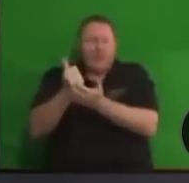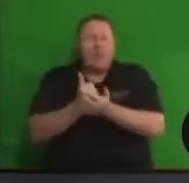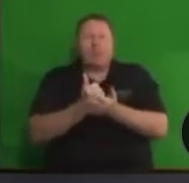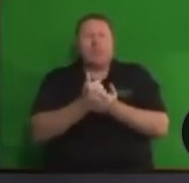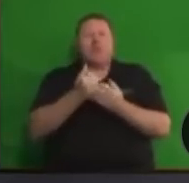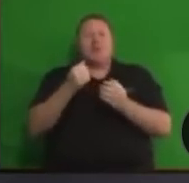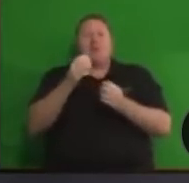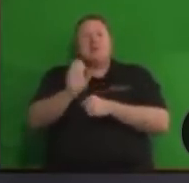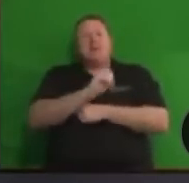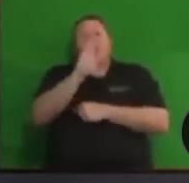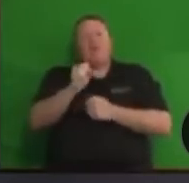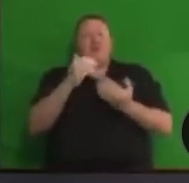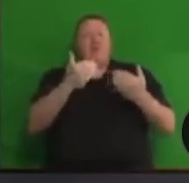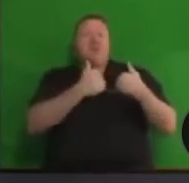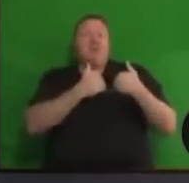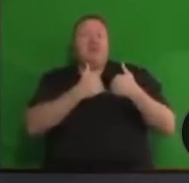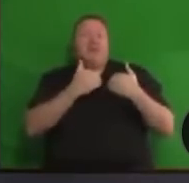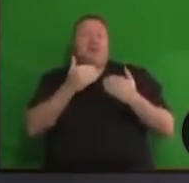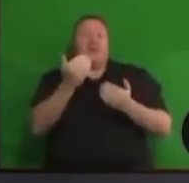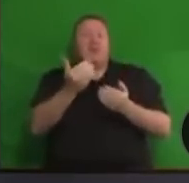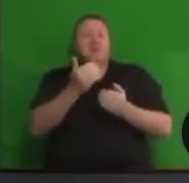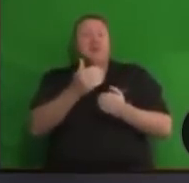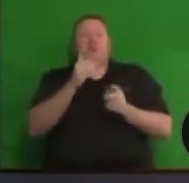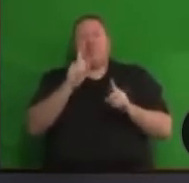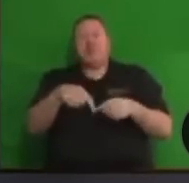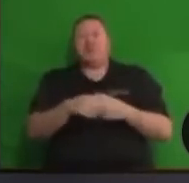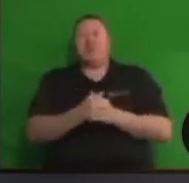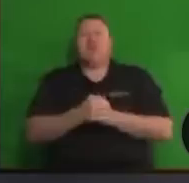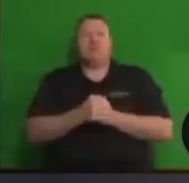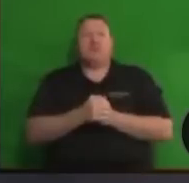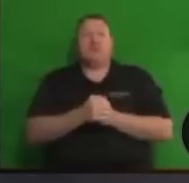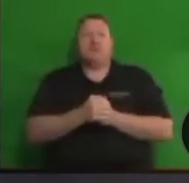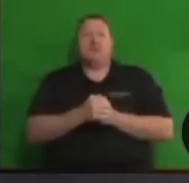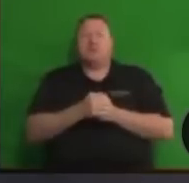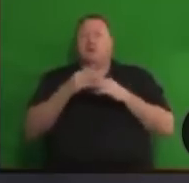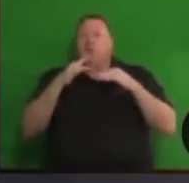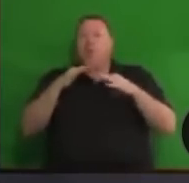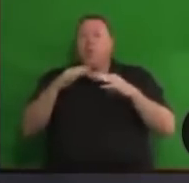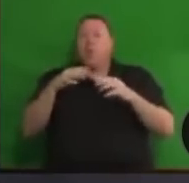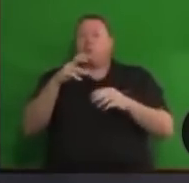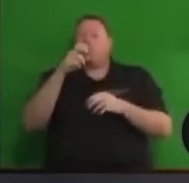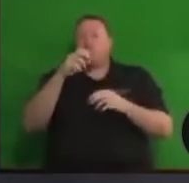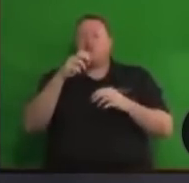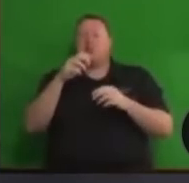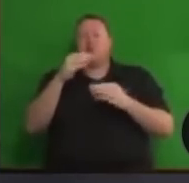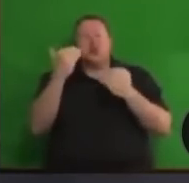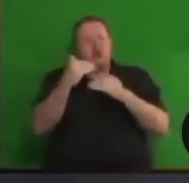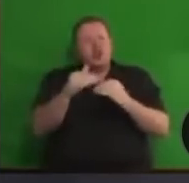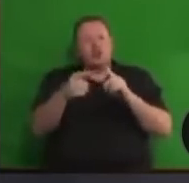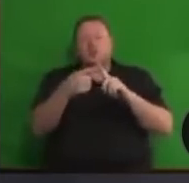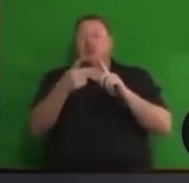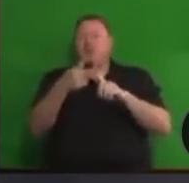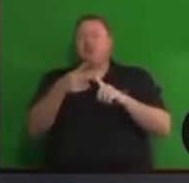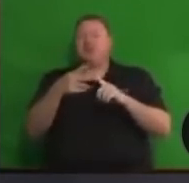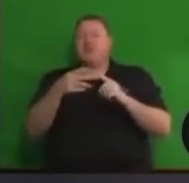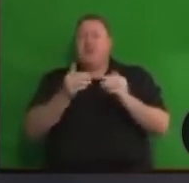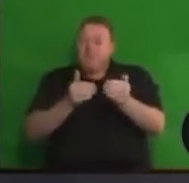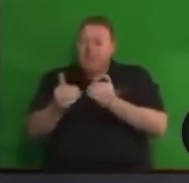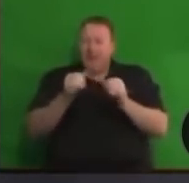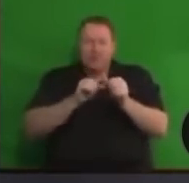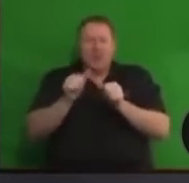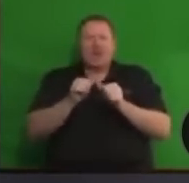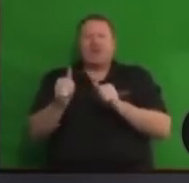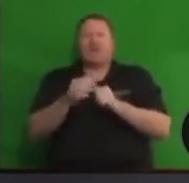proposed measures like stronger water use restrictions, incentives for better municipal management, ring fencing of water revenues